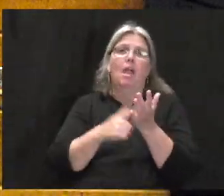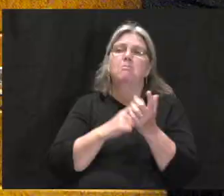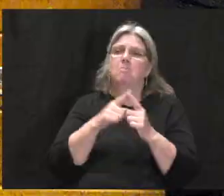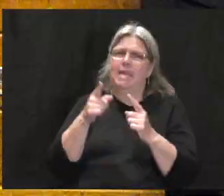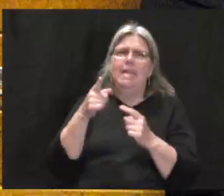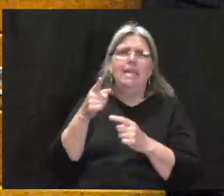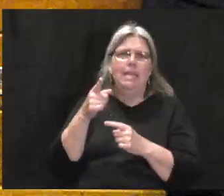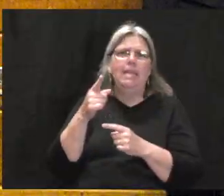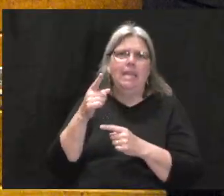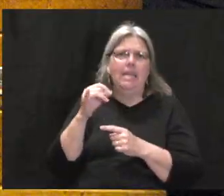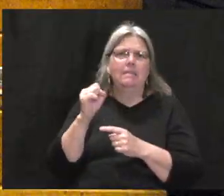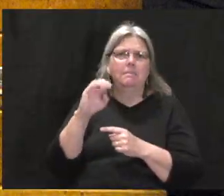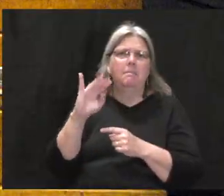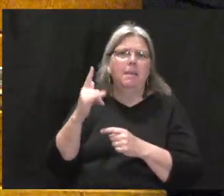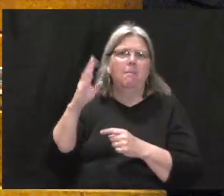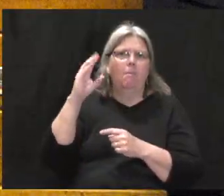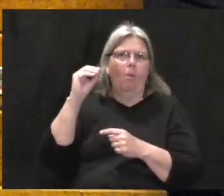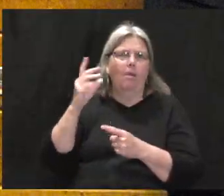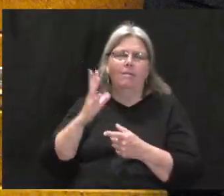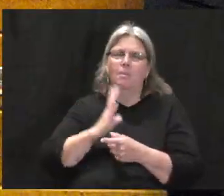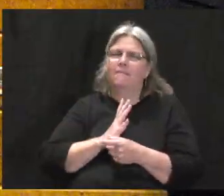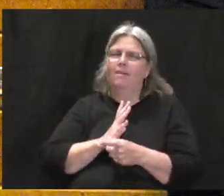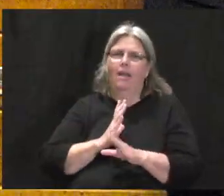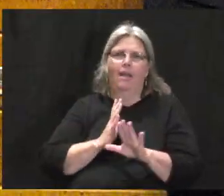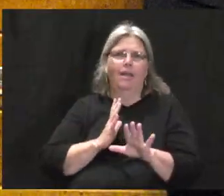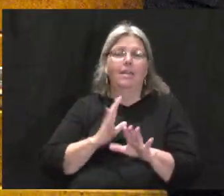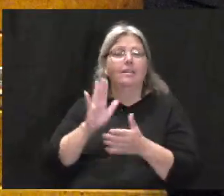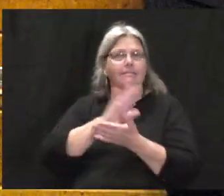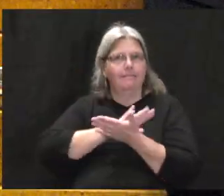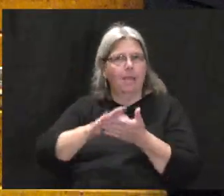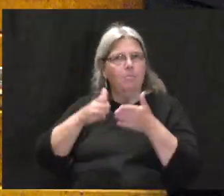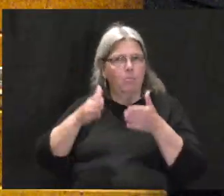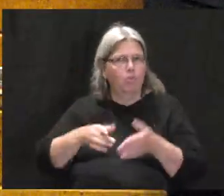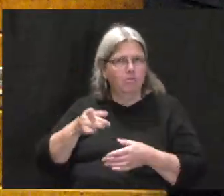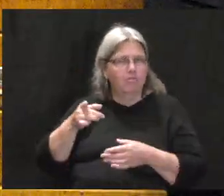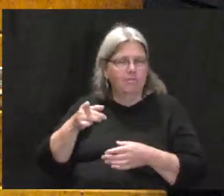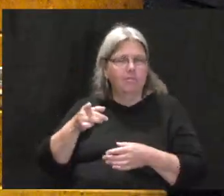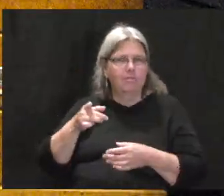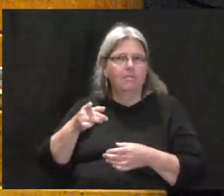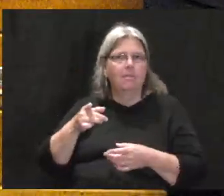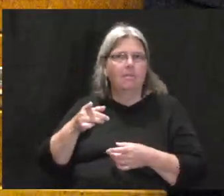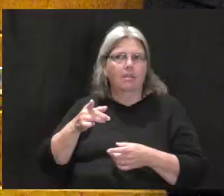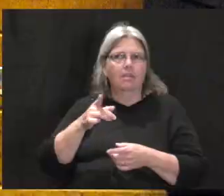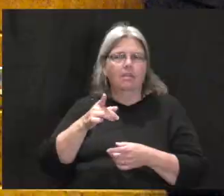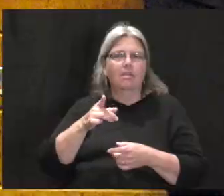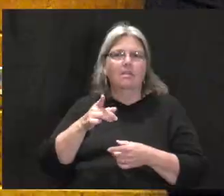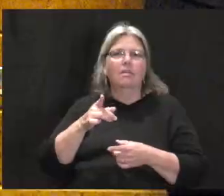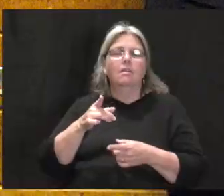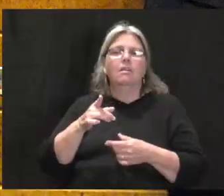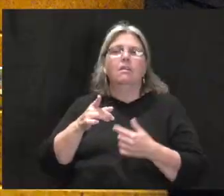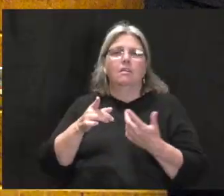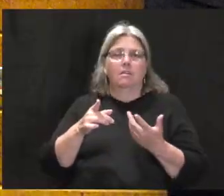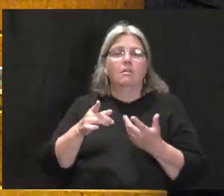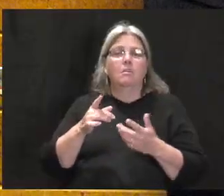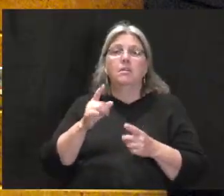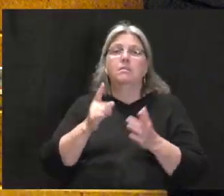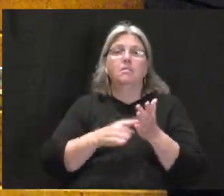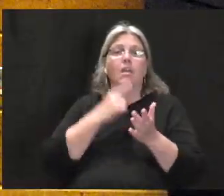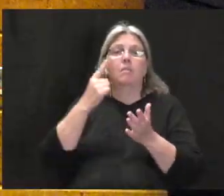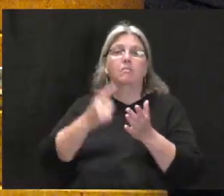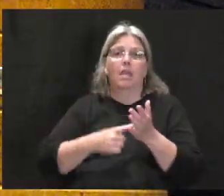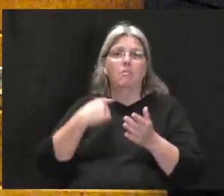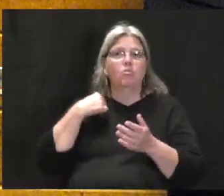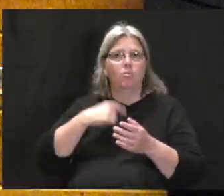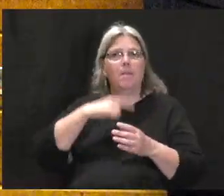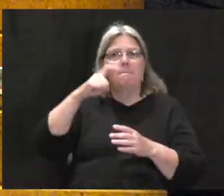challenge the things that we find ourselves up against. We can do it with love, we can do it with compassion, but we have to do it. We have to